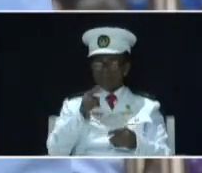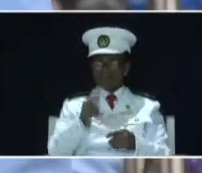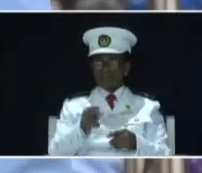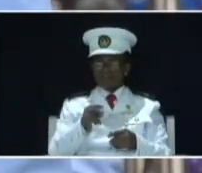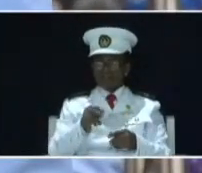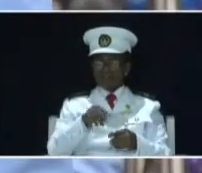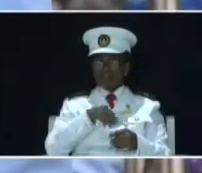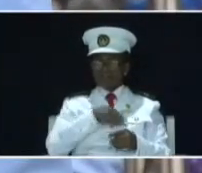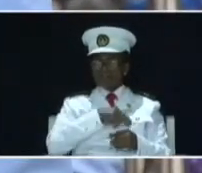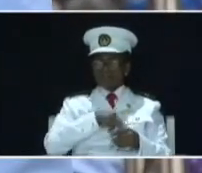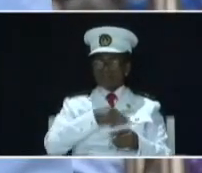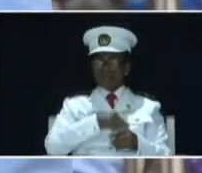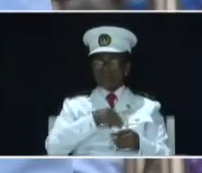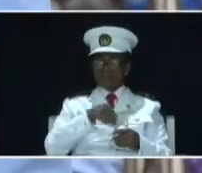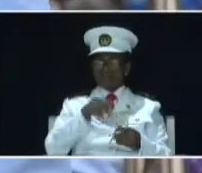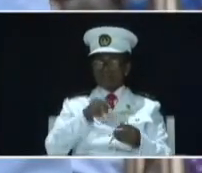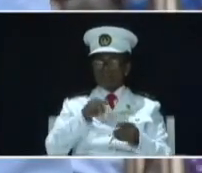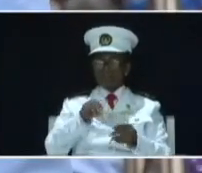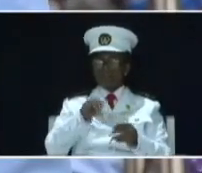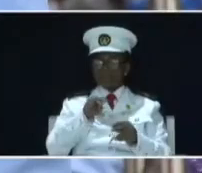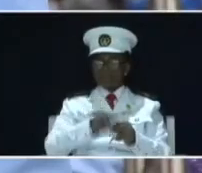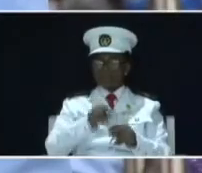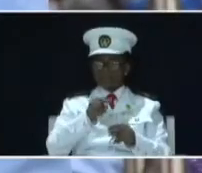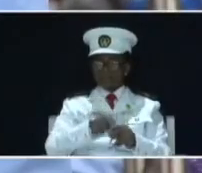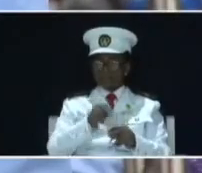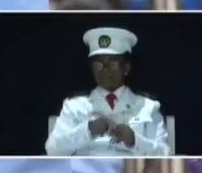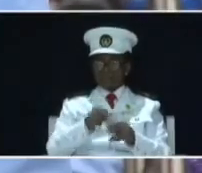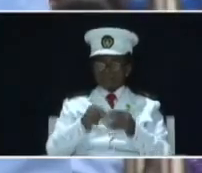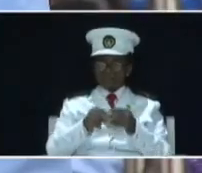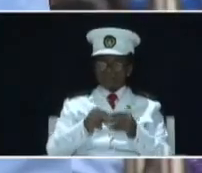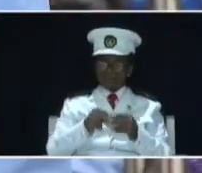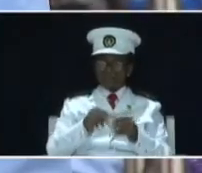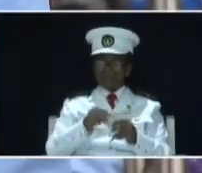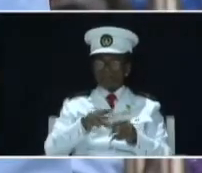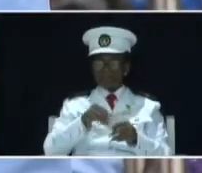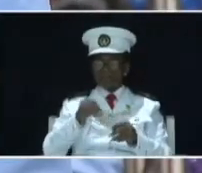senior manager, etc., etc.